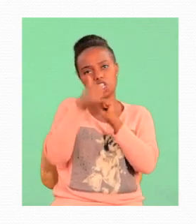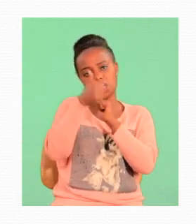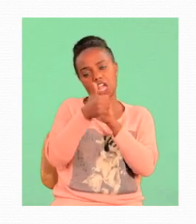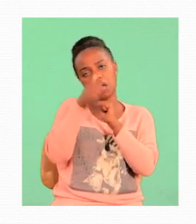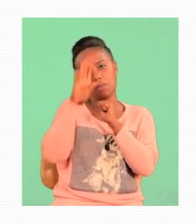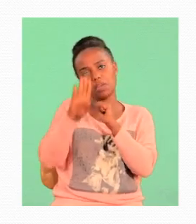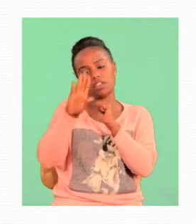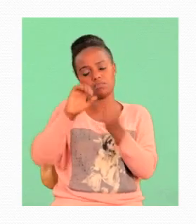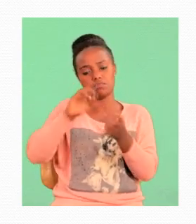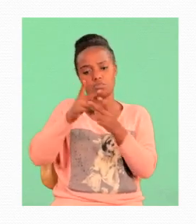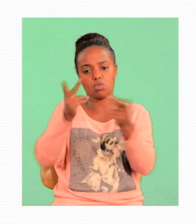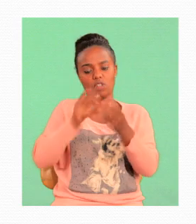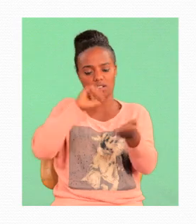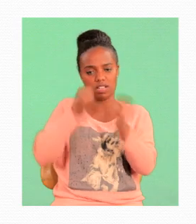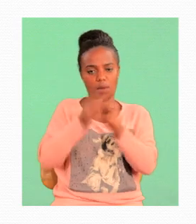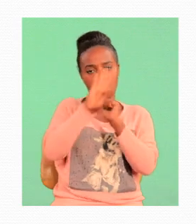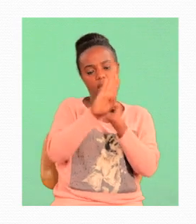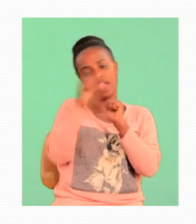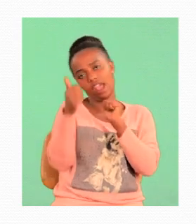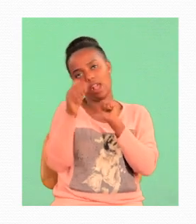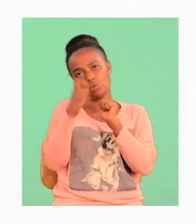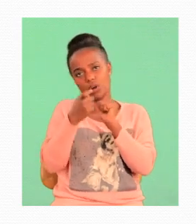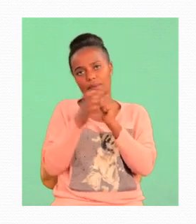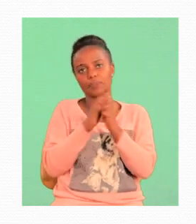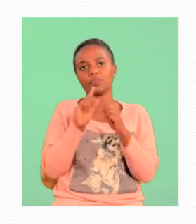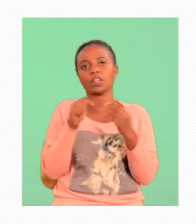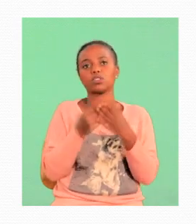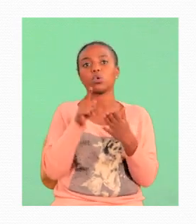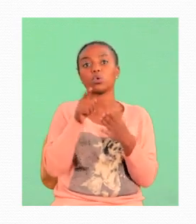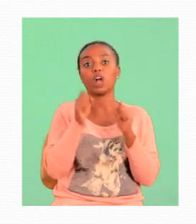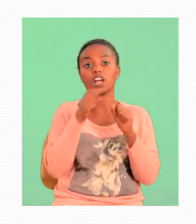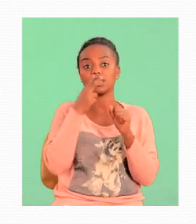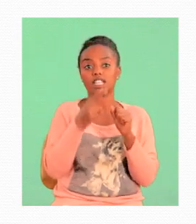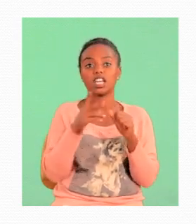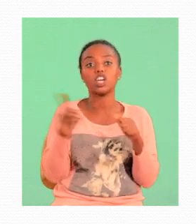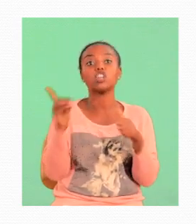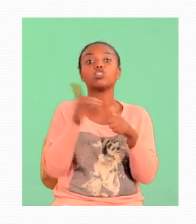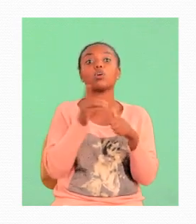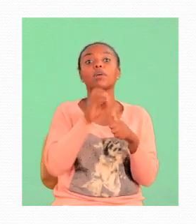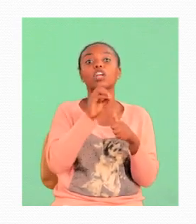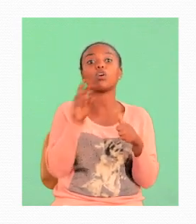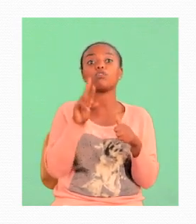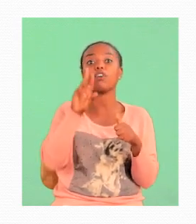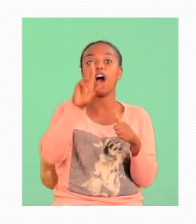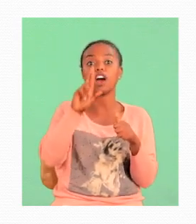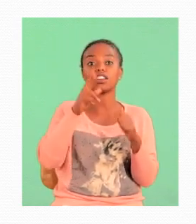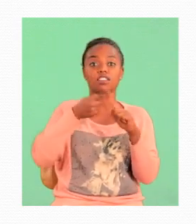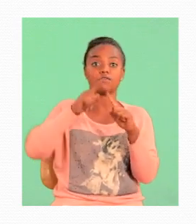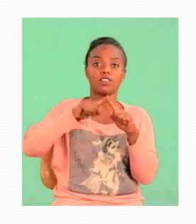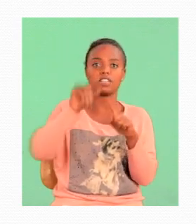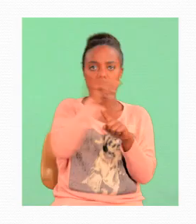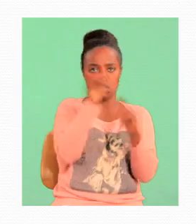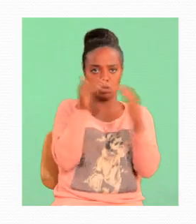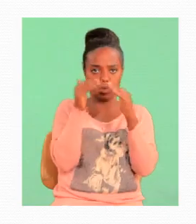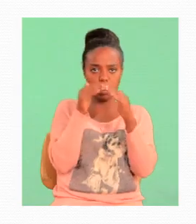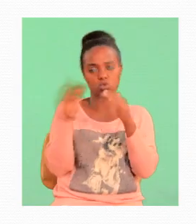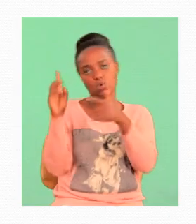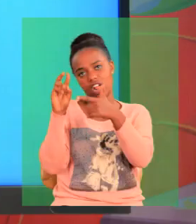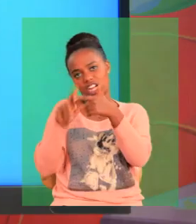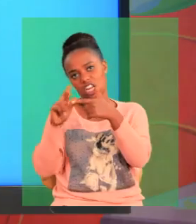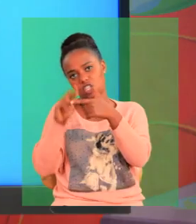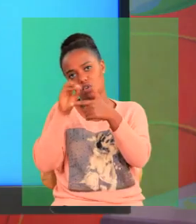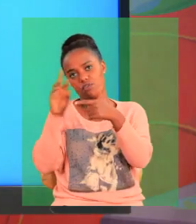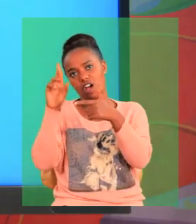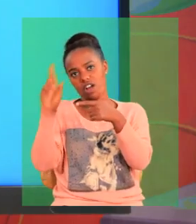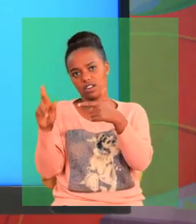BA. And from this you can see that the domain of R inverse is the same as the range of R. From here,